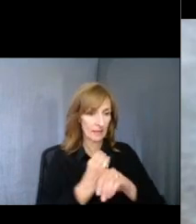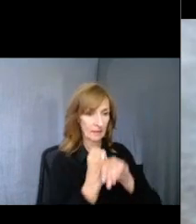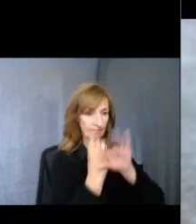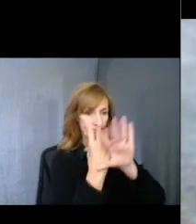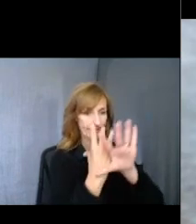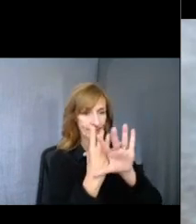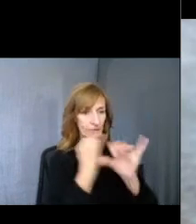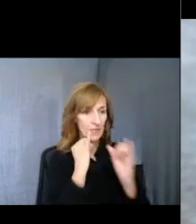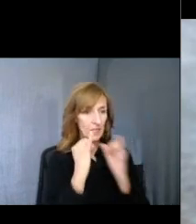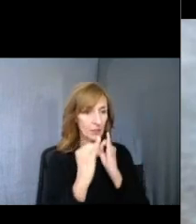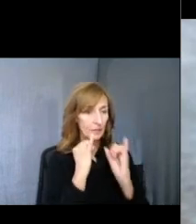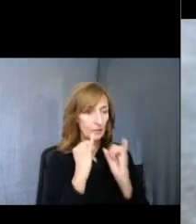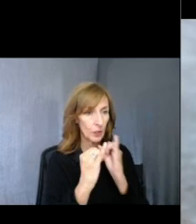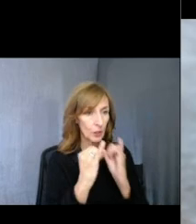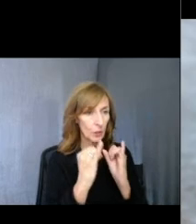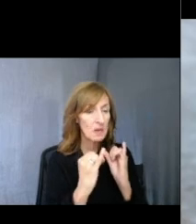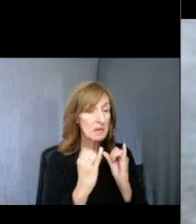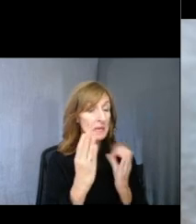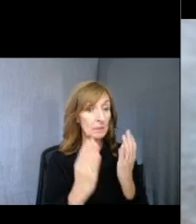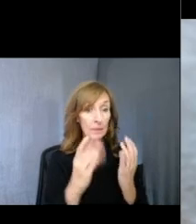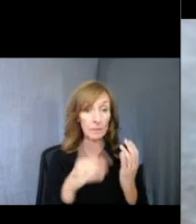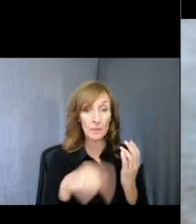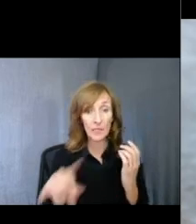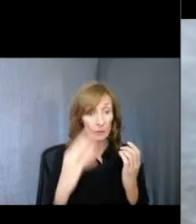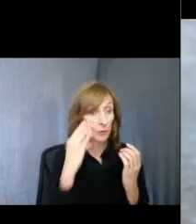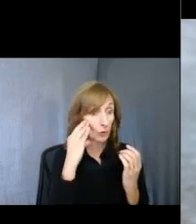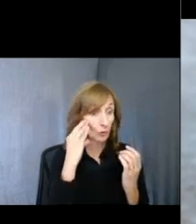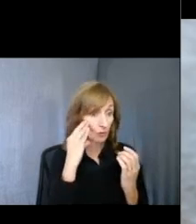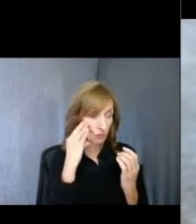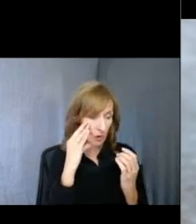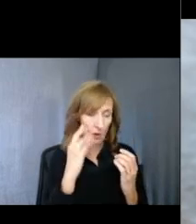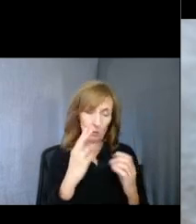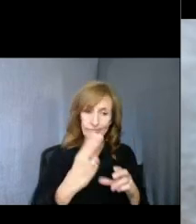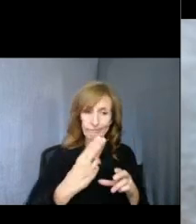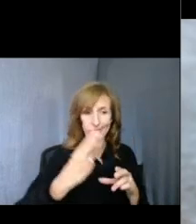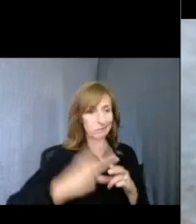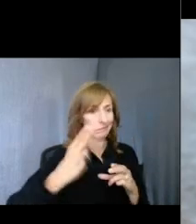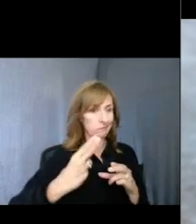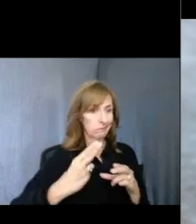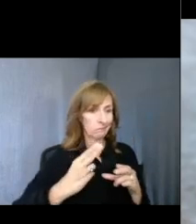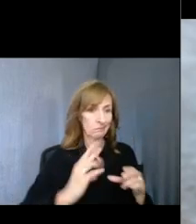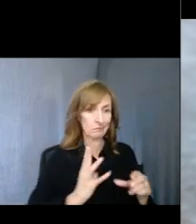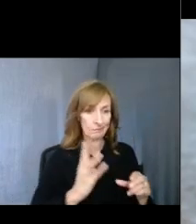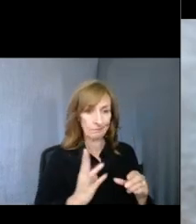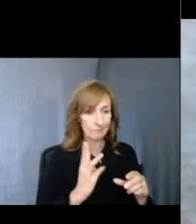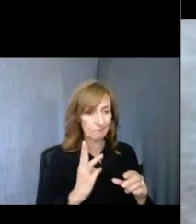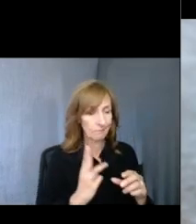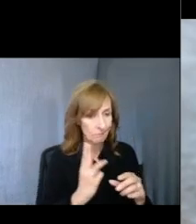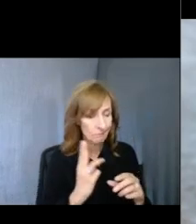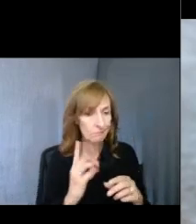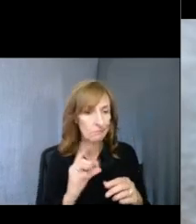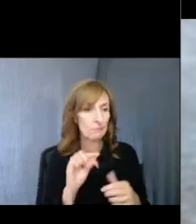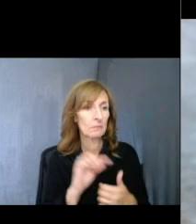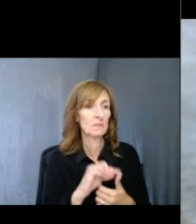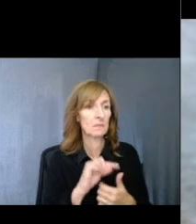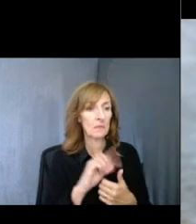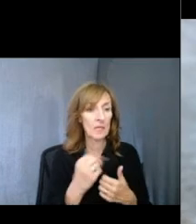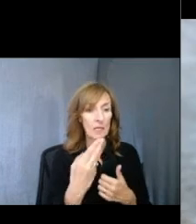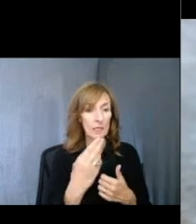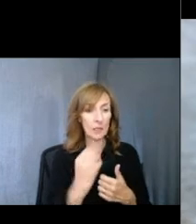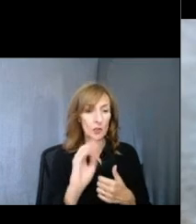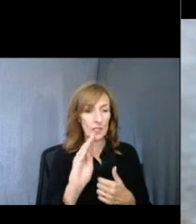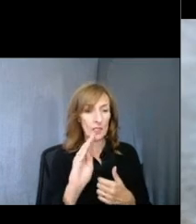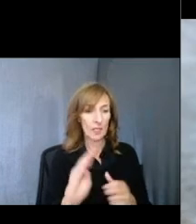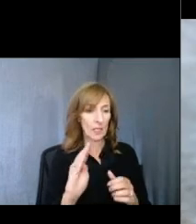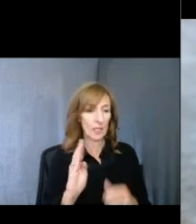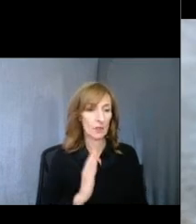have probably heard of Dr. Quimby, but to run through her qualifications, Dr. Quimby is board certified